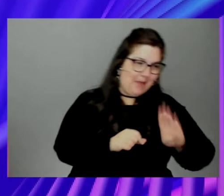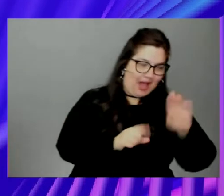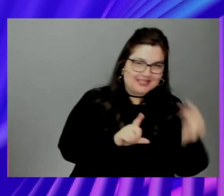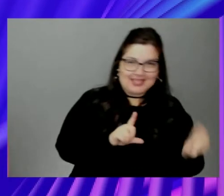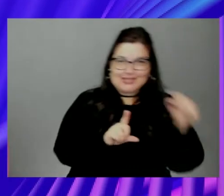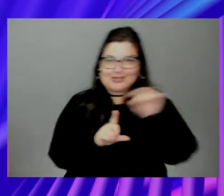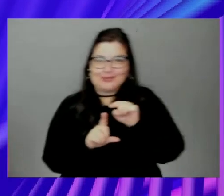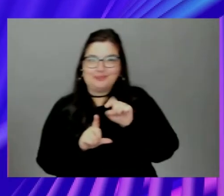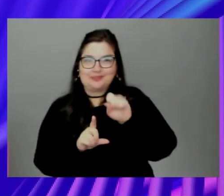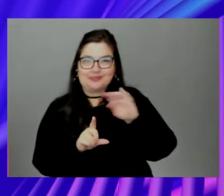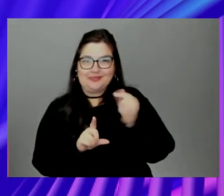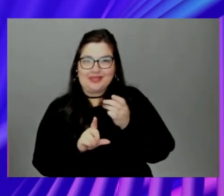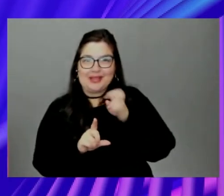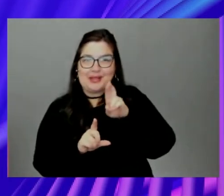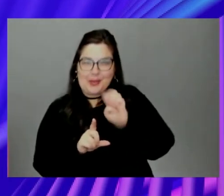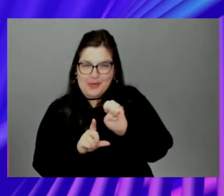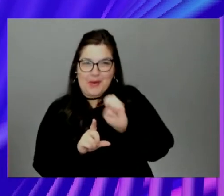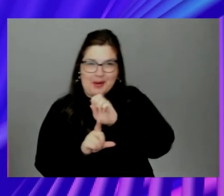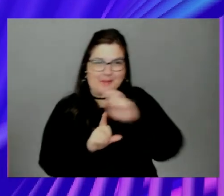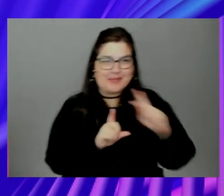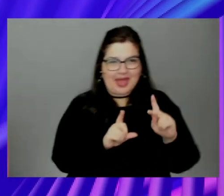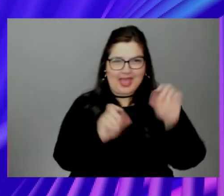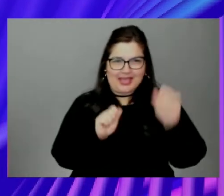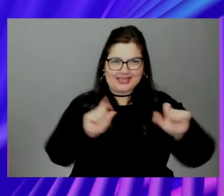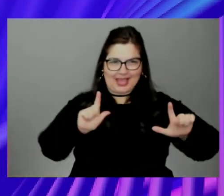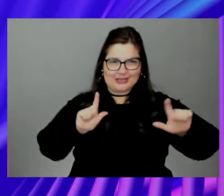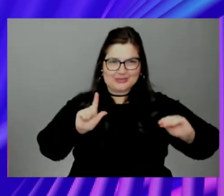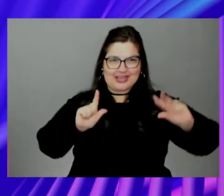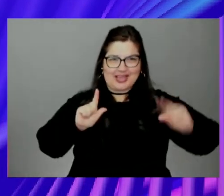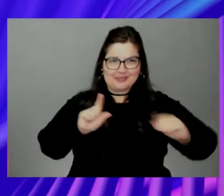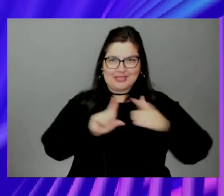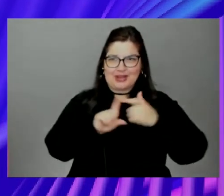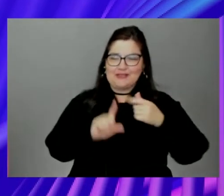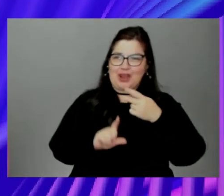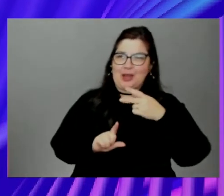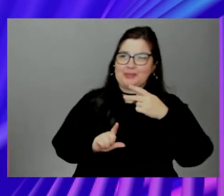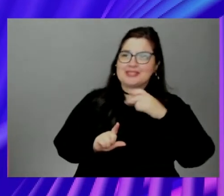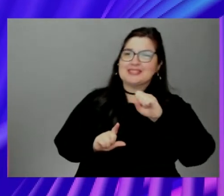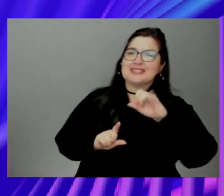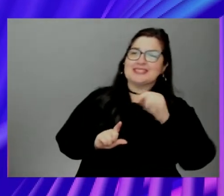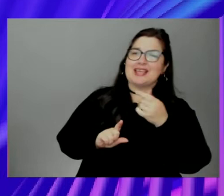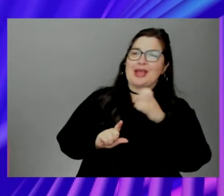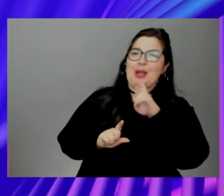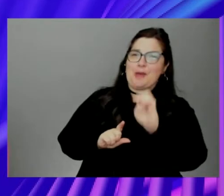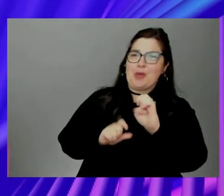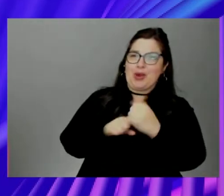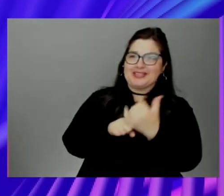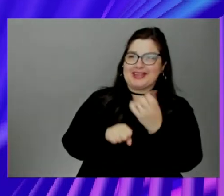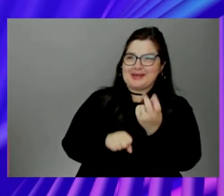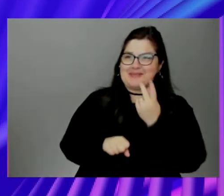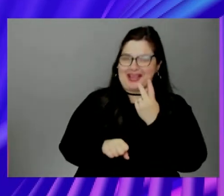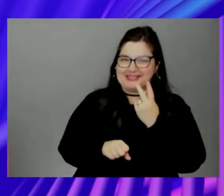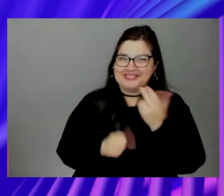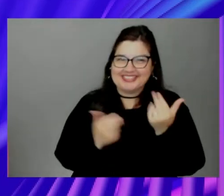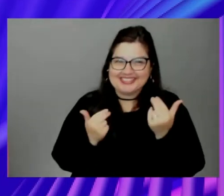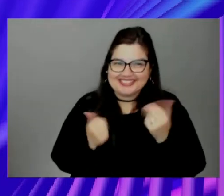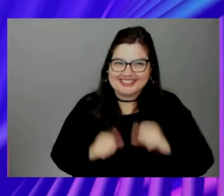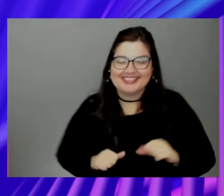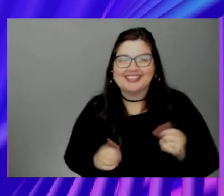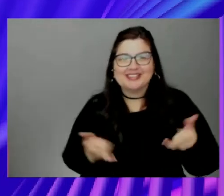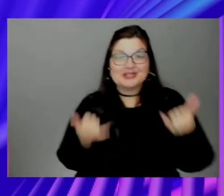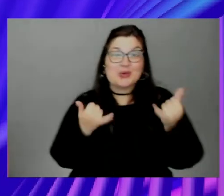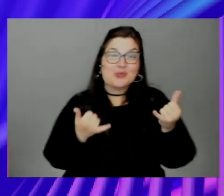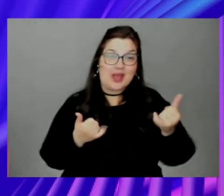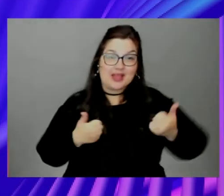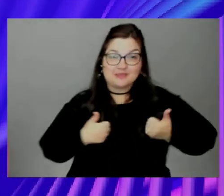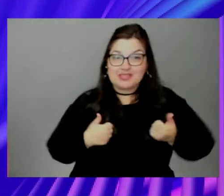Hey, this Control loads up- Tower demo, can you take pictures from Singapore, please, and send them back to us? There we are. So again, I'm logged in as an administrator, right? So it's not that